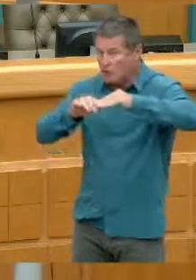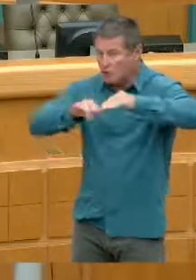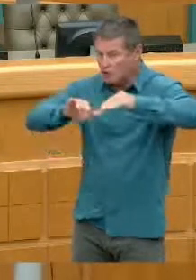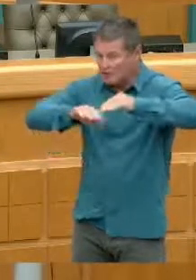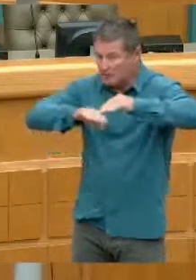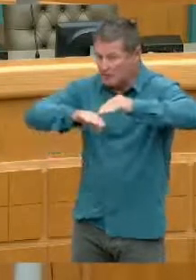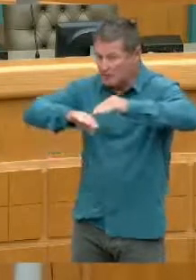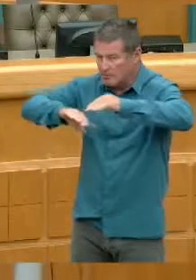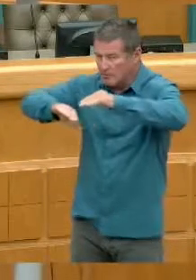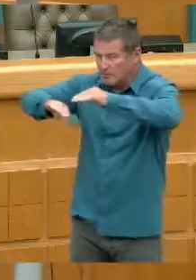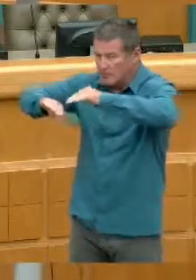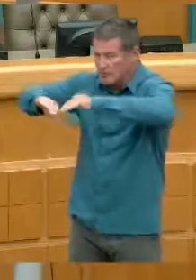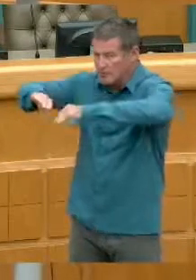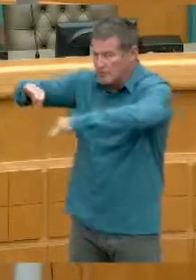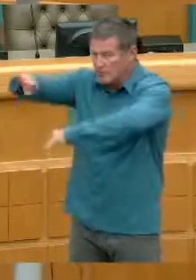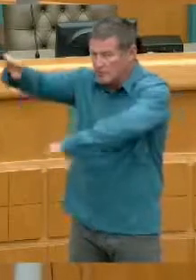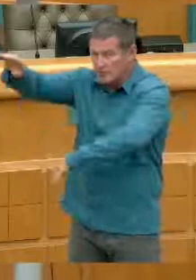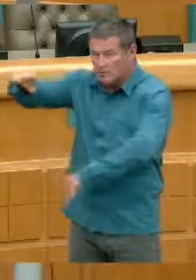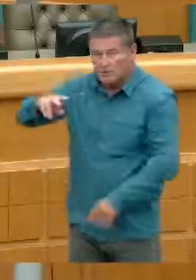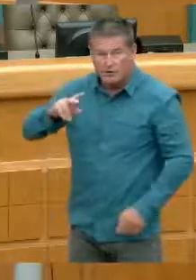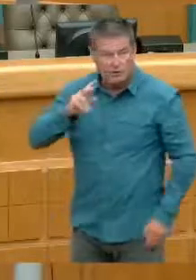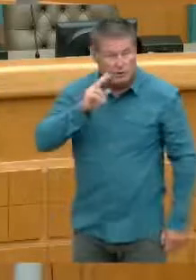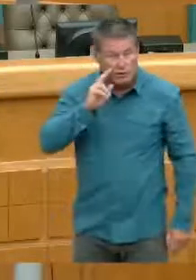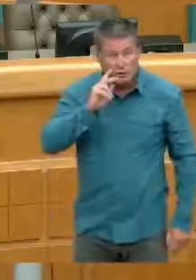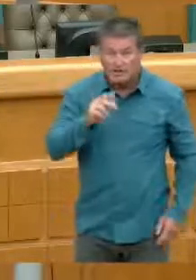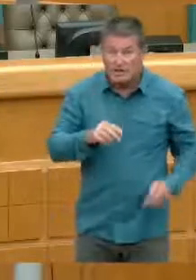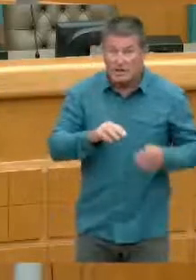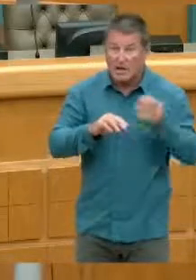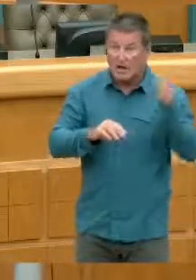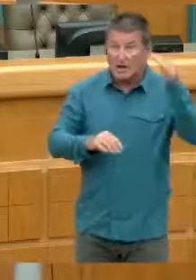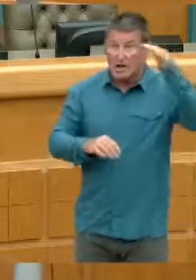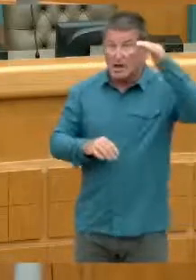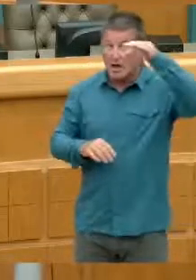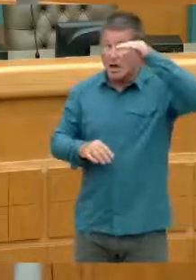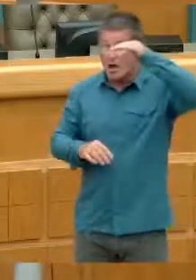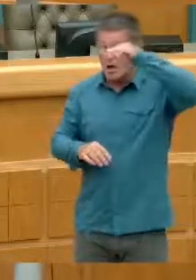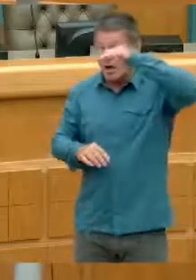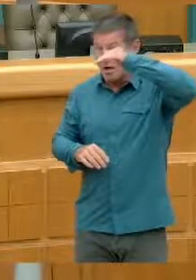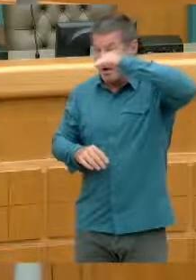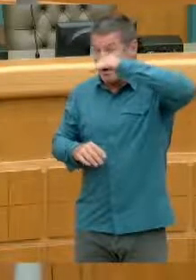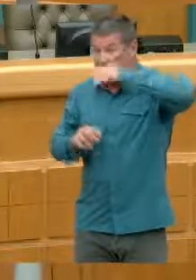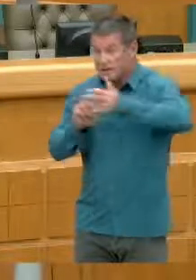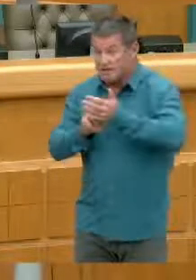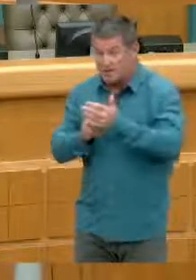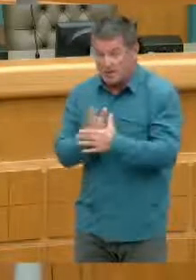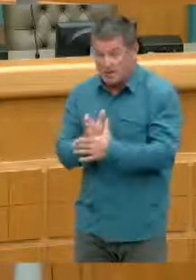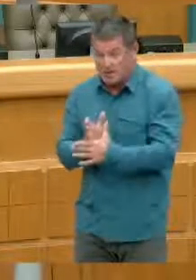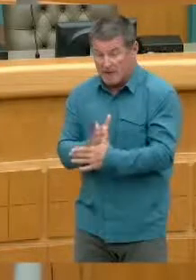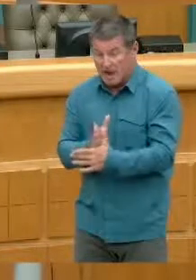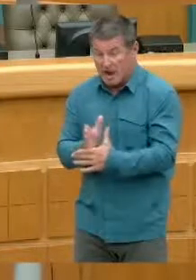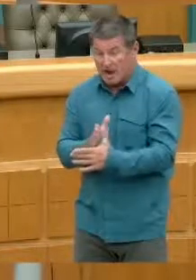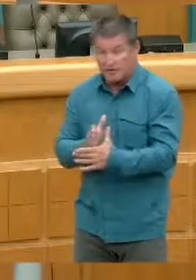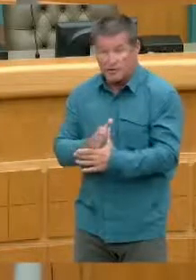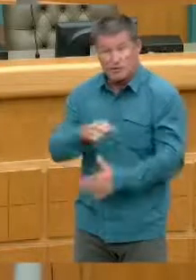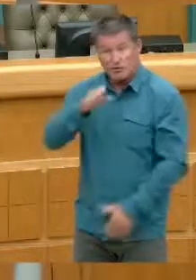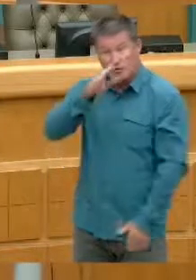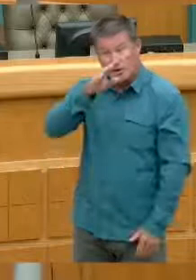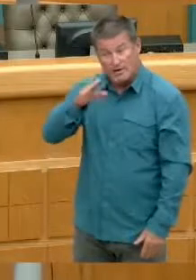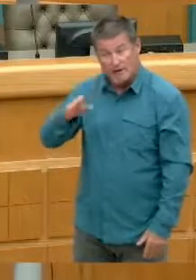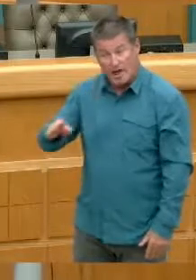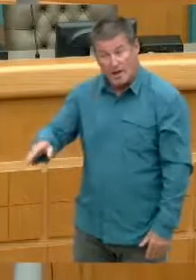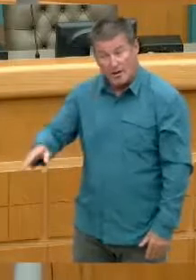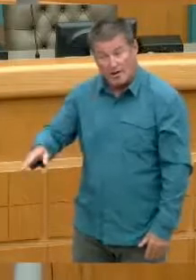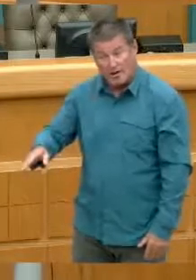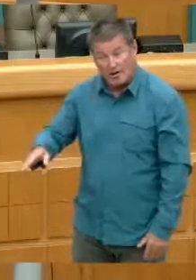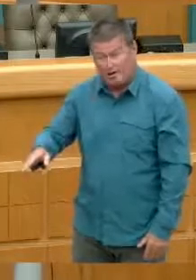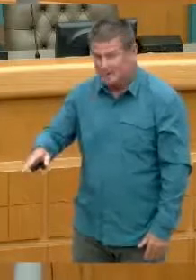last week, but just because you see all the models turning down, it doesn't mean that overall we're on a downward trend and expect to go down lower